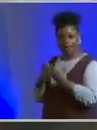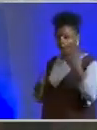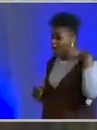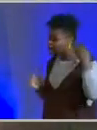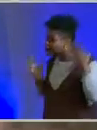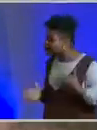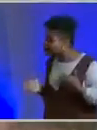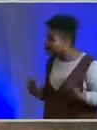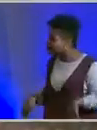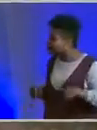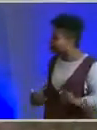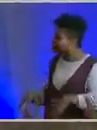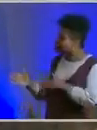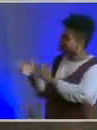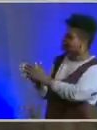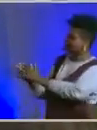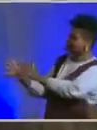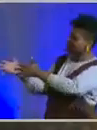Lindsay.